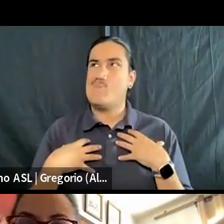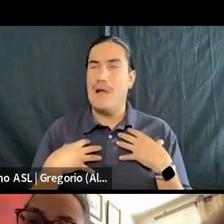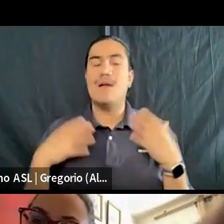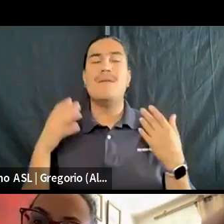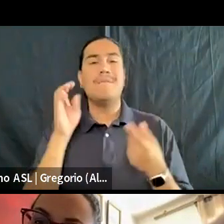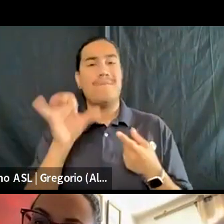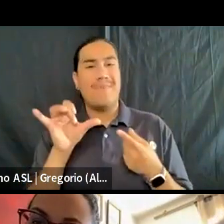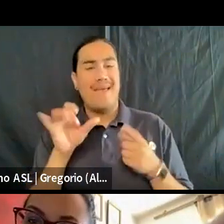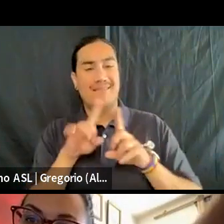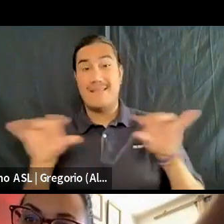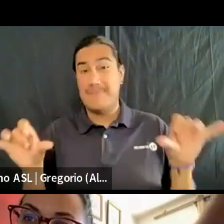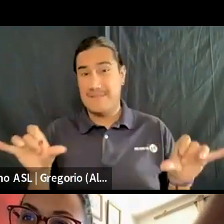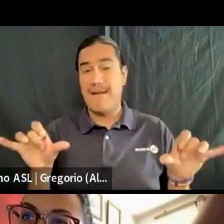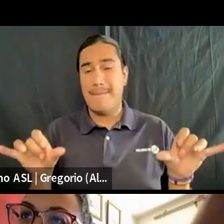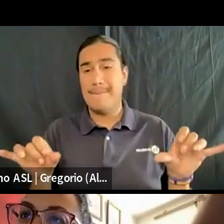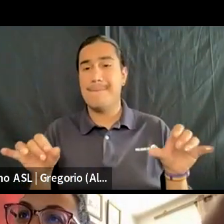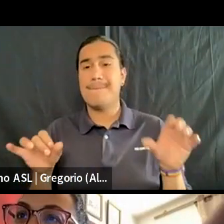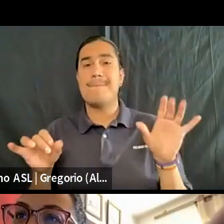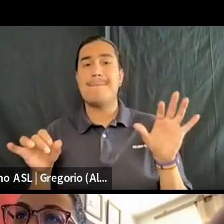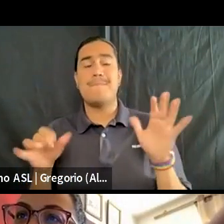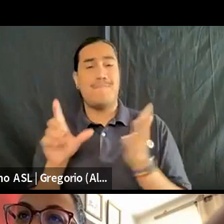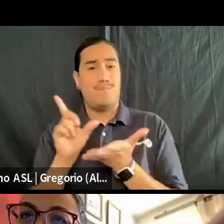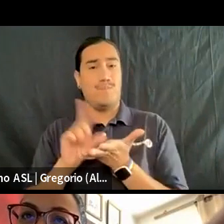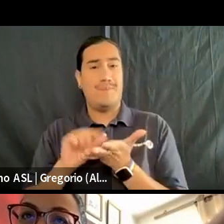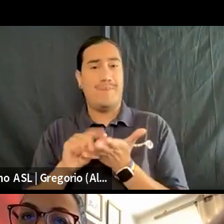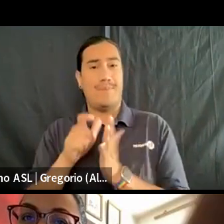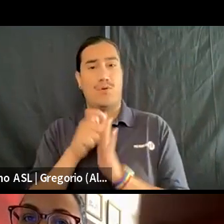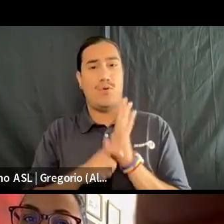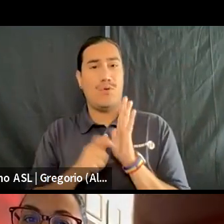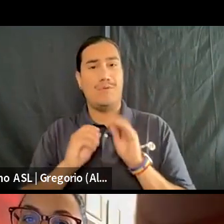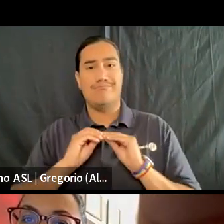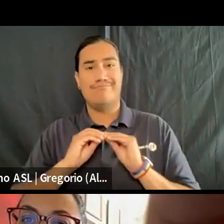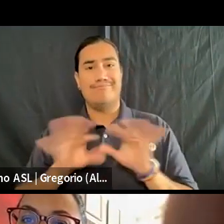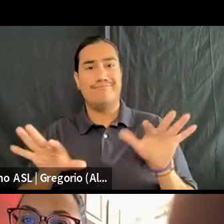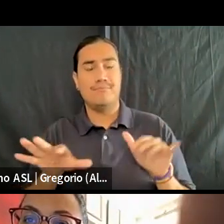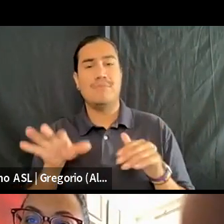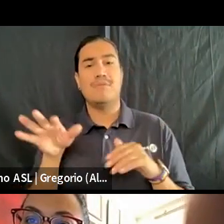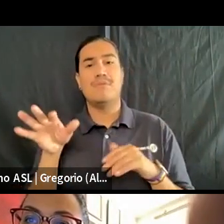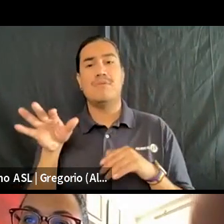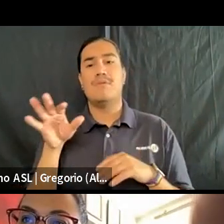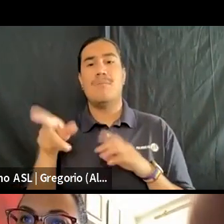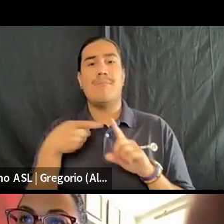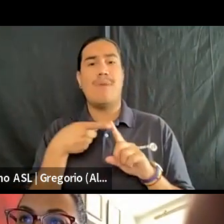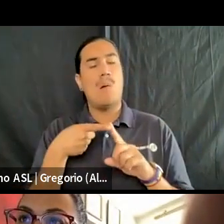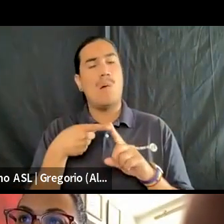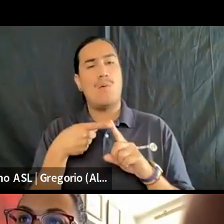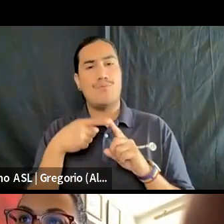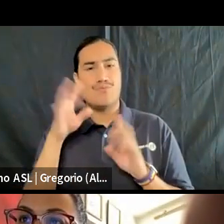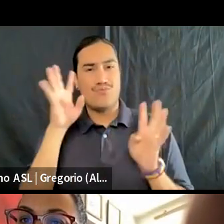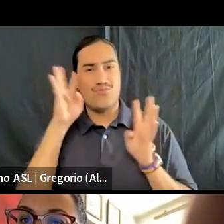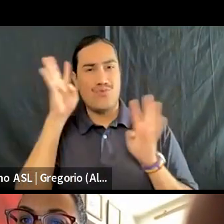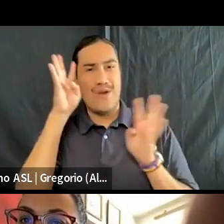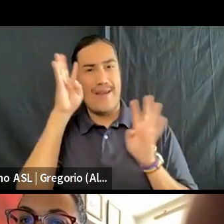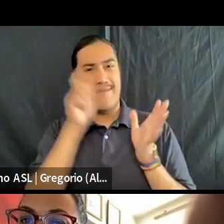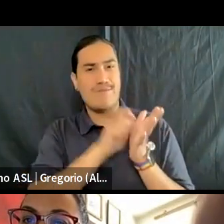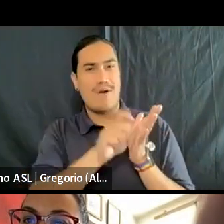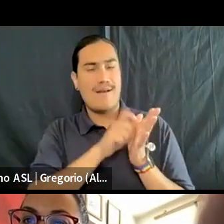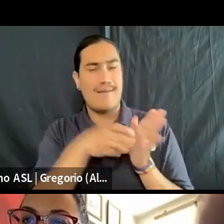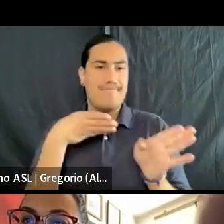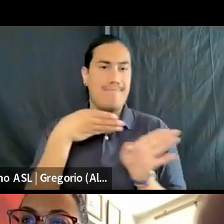that same time, a newspaper article came that a creative writing major was